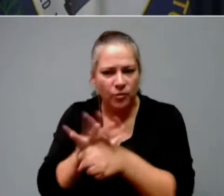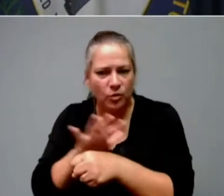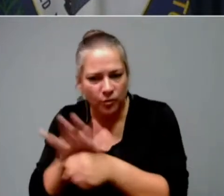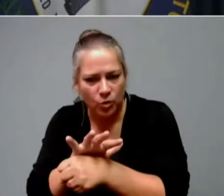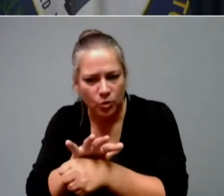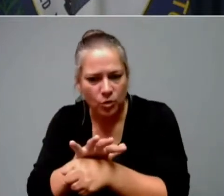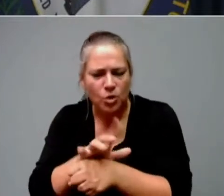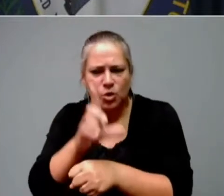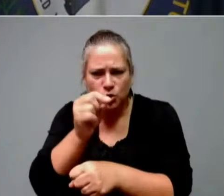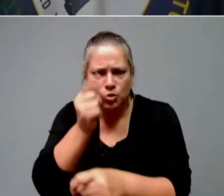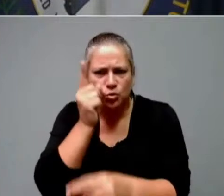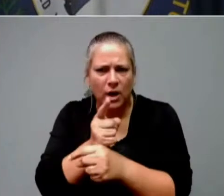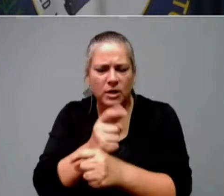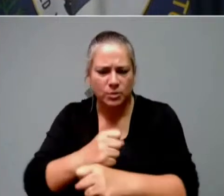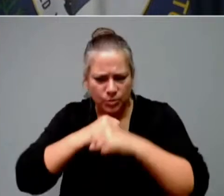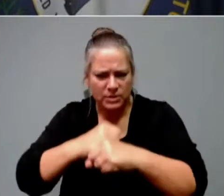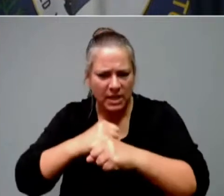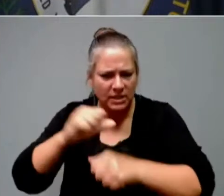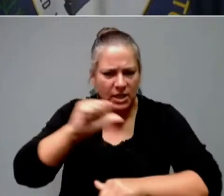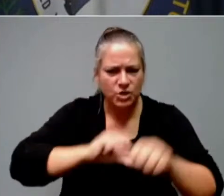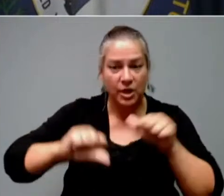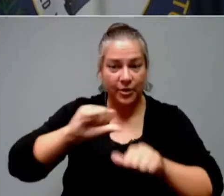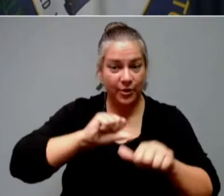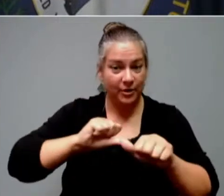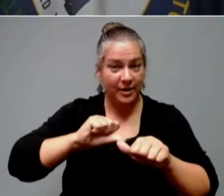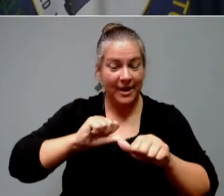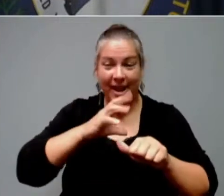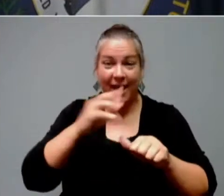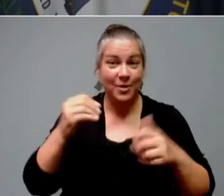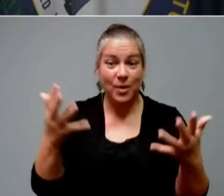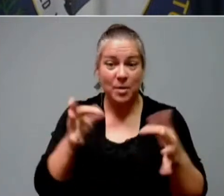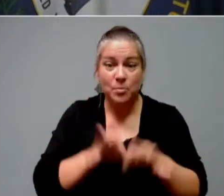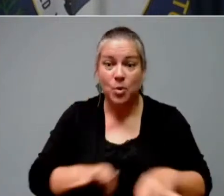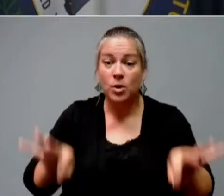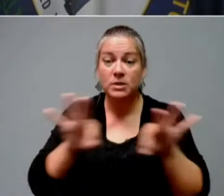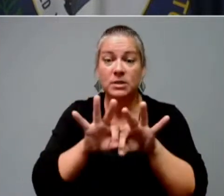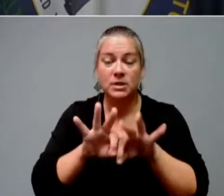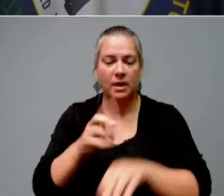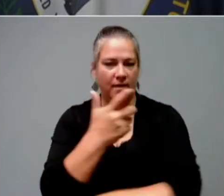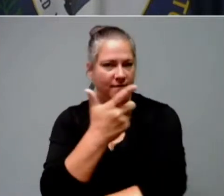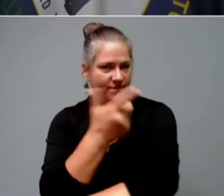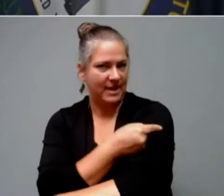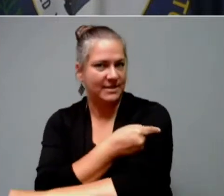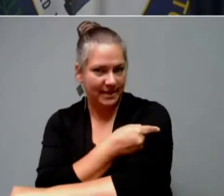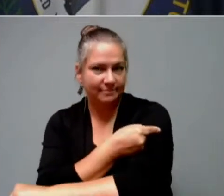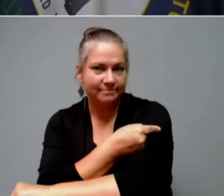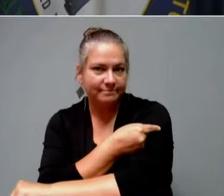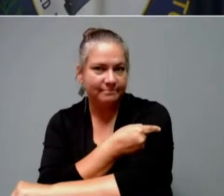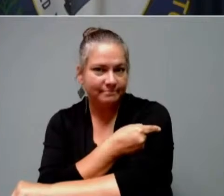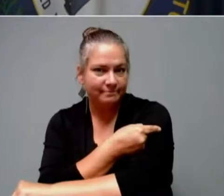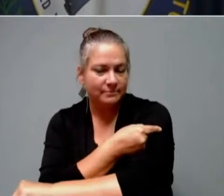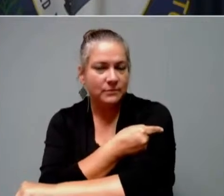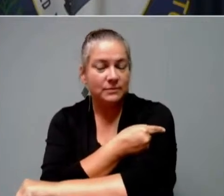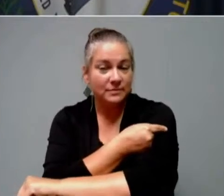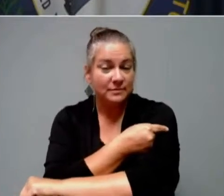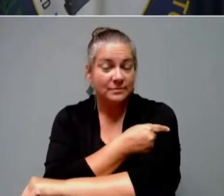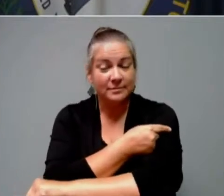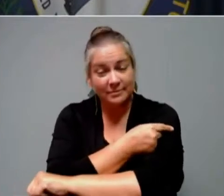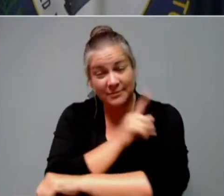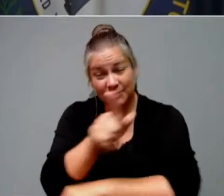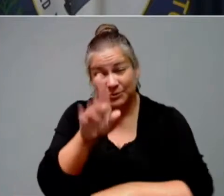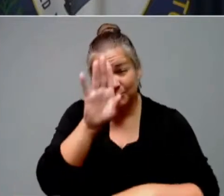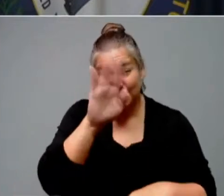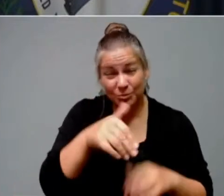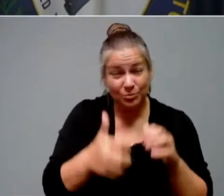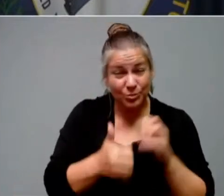one another. Most importantly, get the vaccine. And just know that the vast majority of